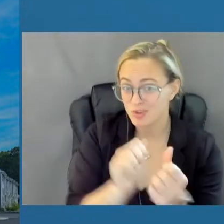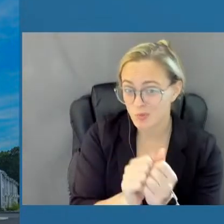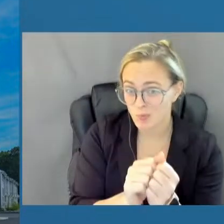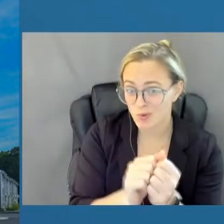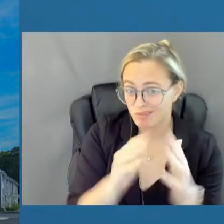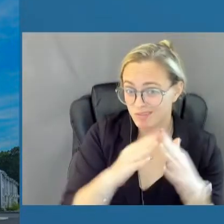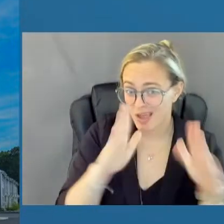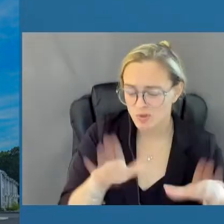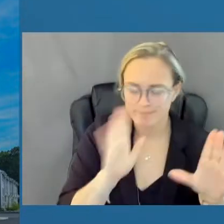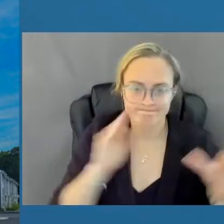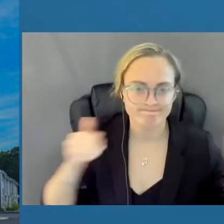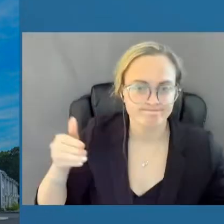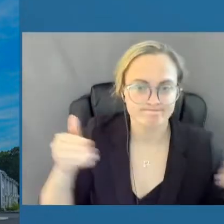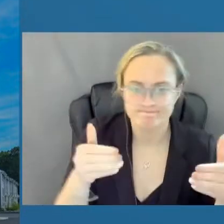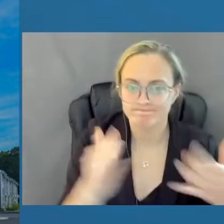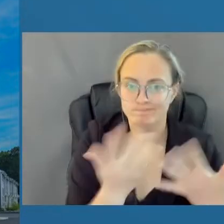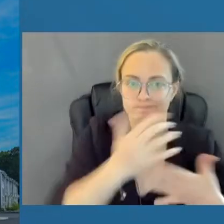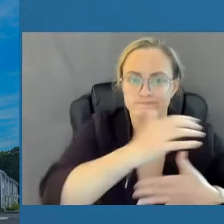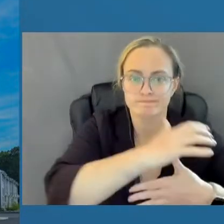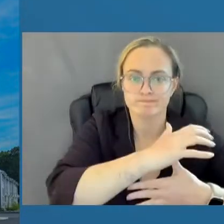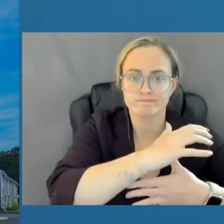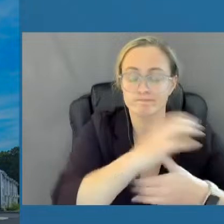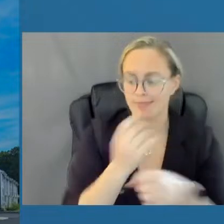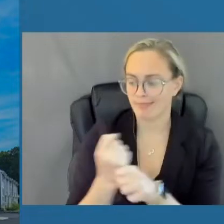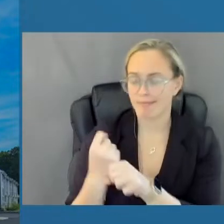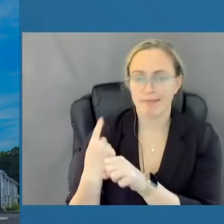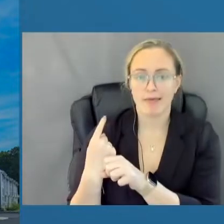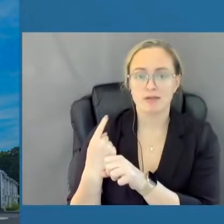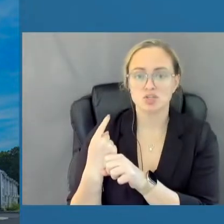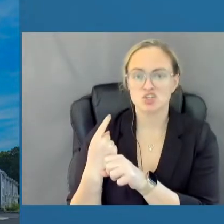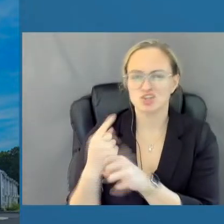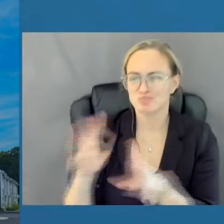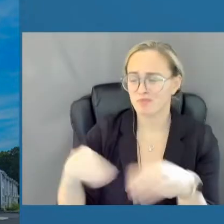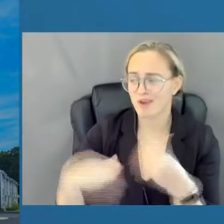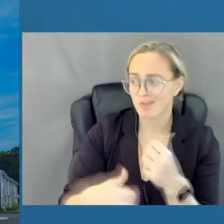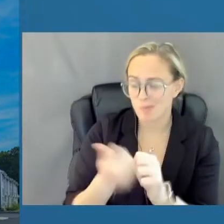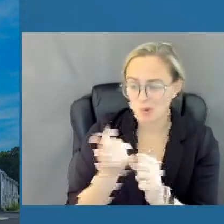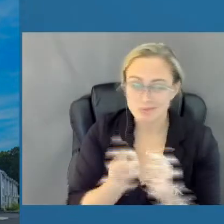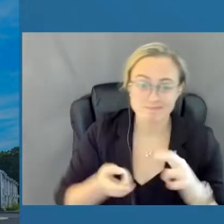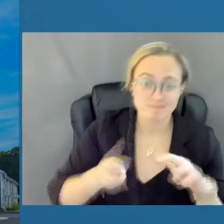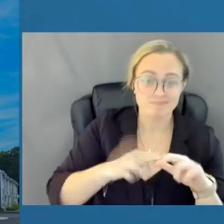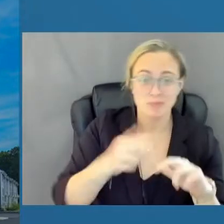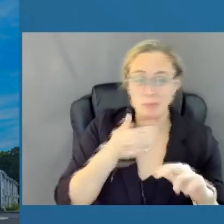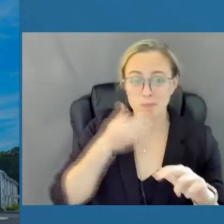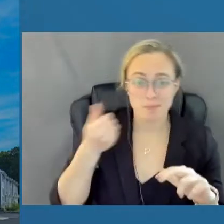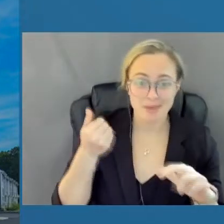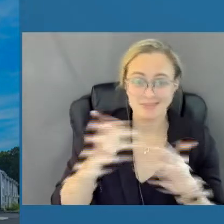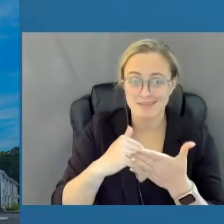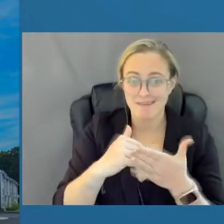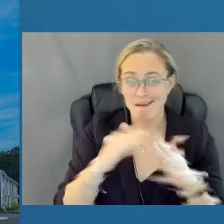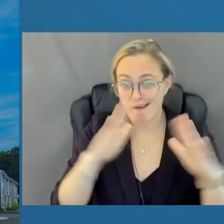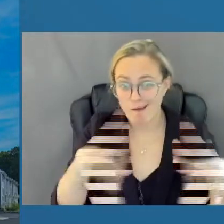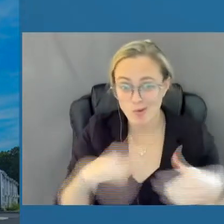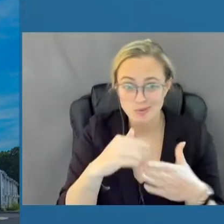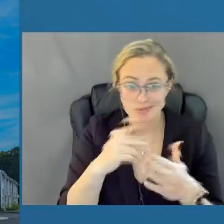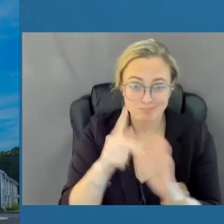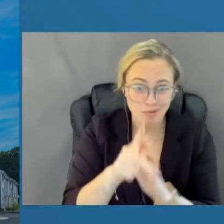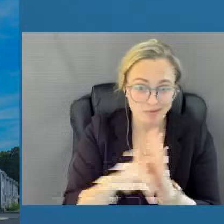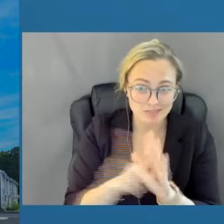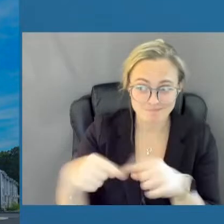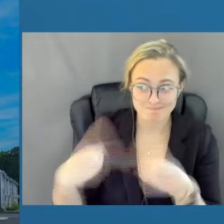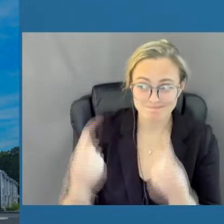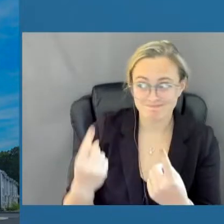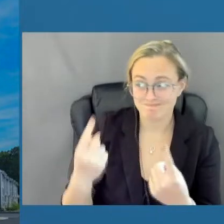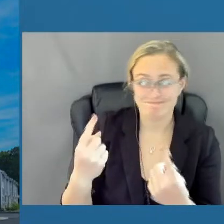central focus. Last year, we delivered the most significant housing policy for New York in half a century. 1